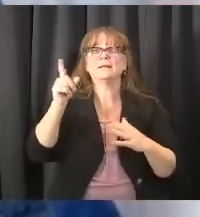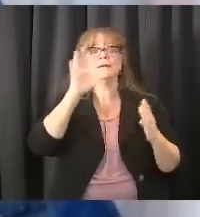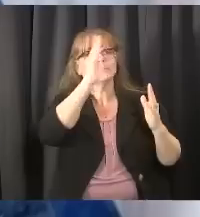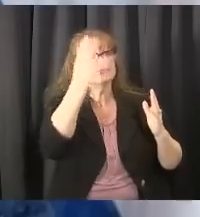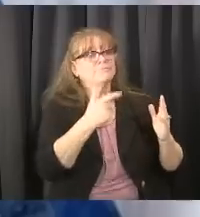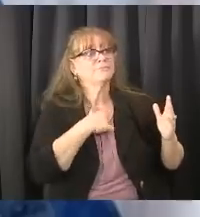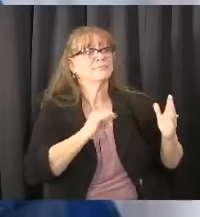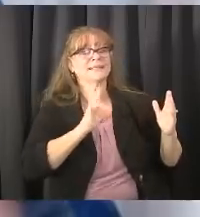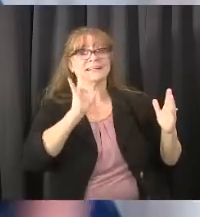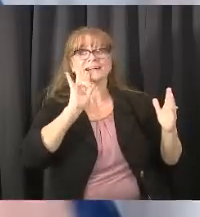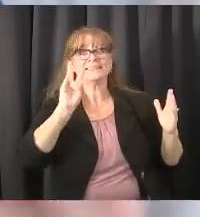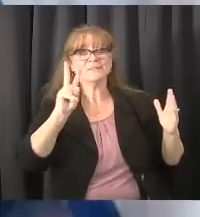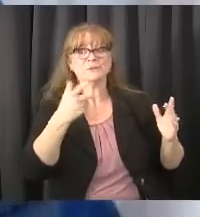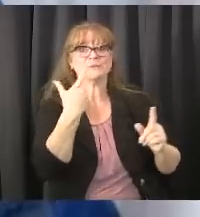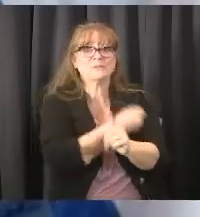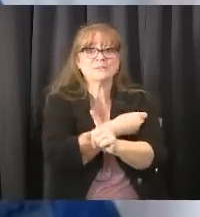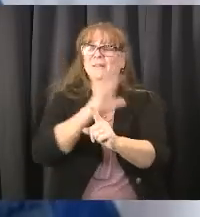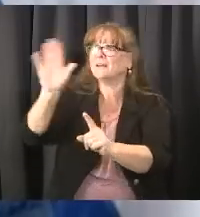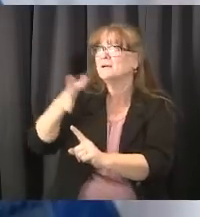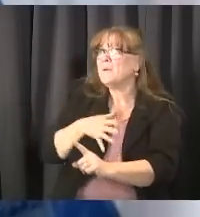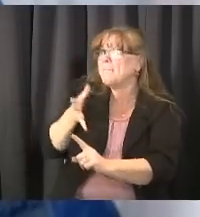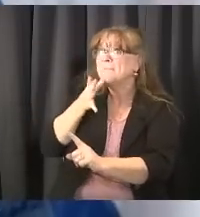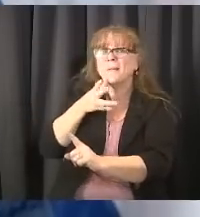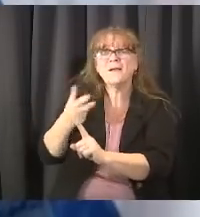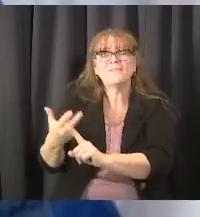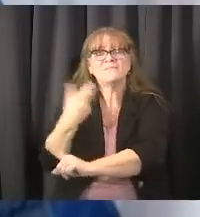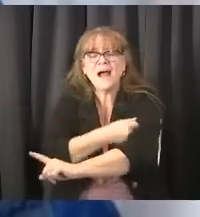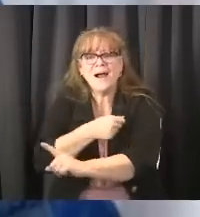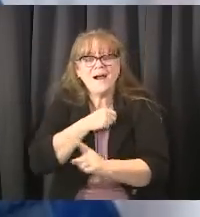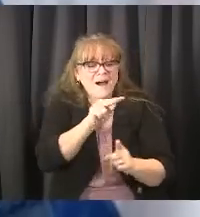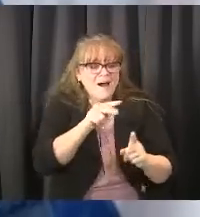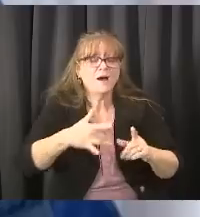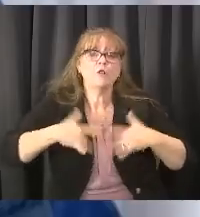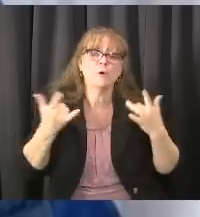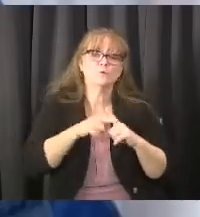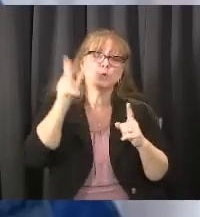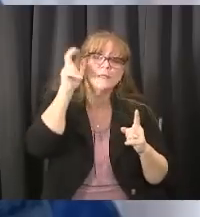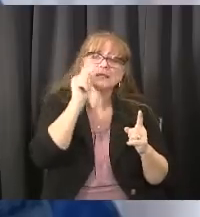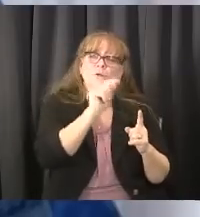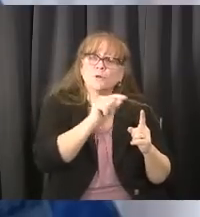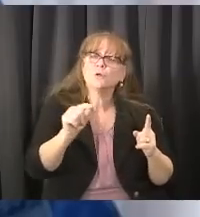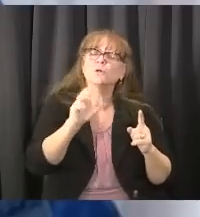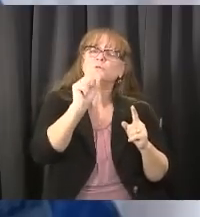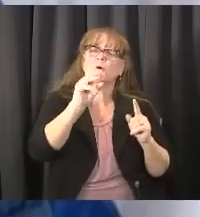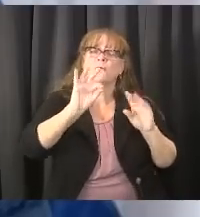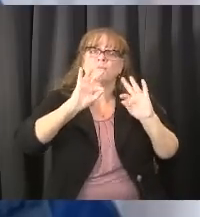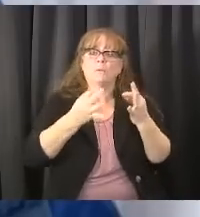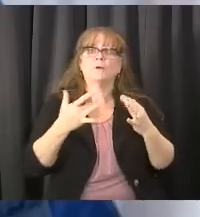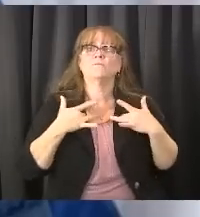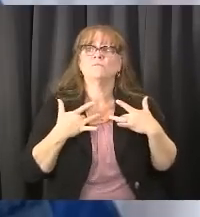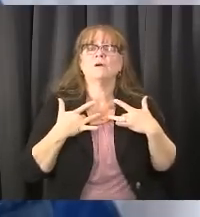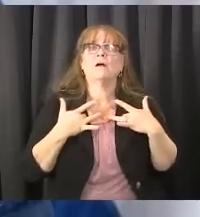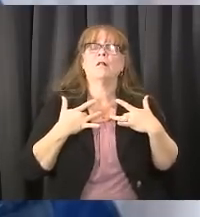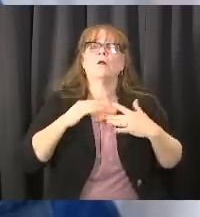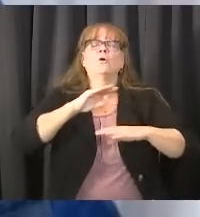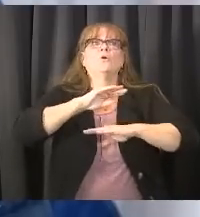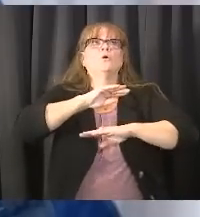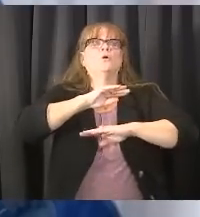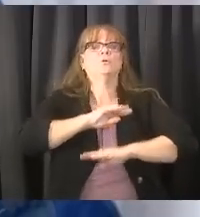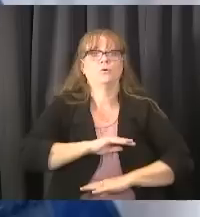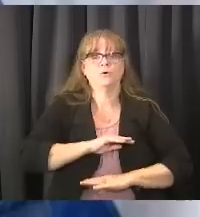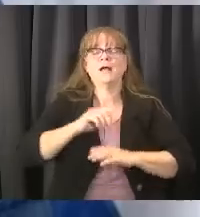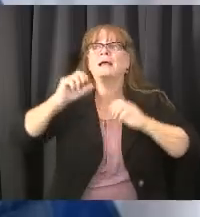family members as well, knowing that soon they'll be able to socialize and join their loved ones in a safe way.